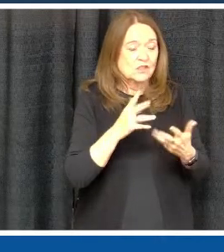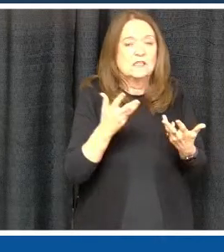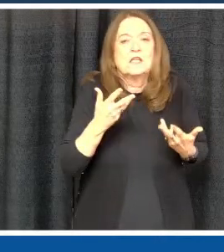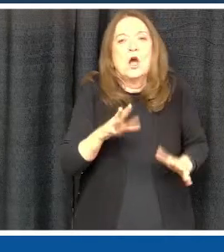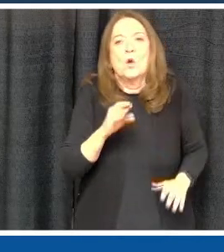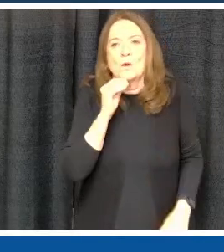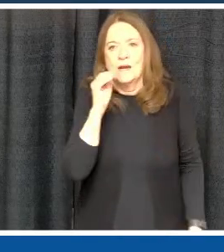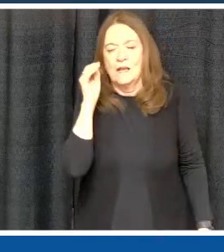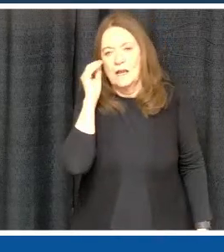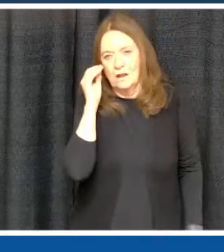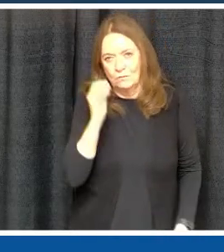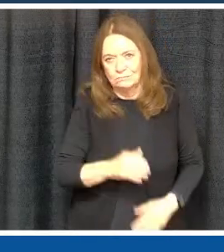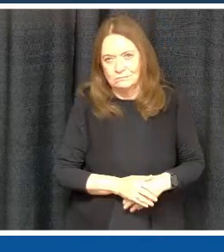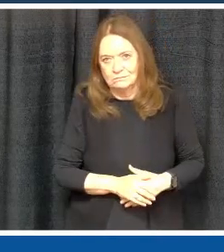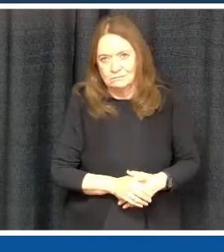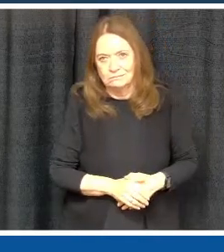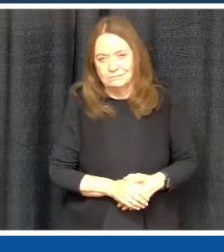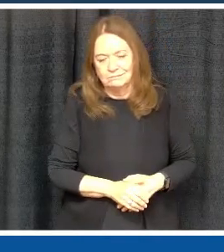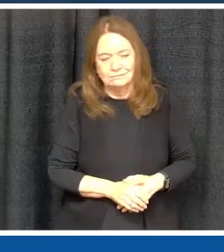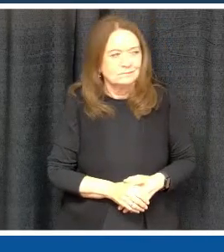so.